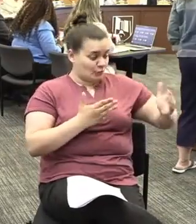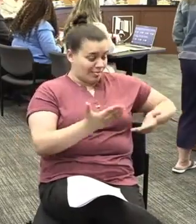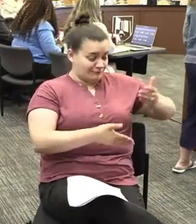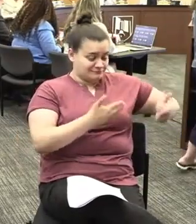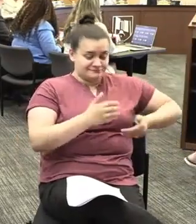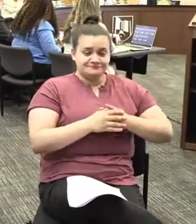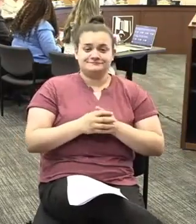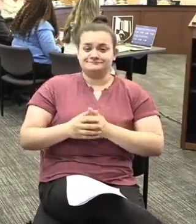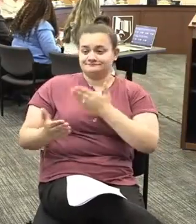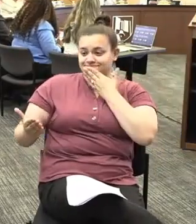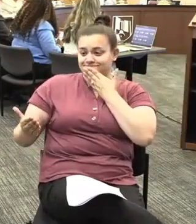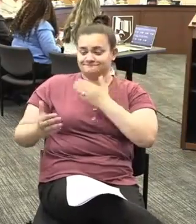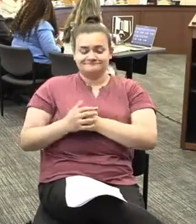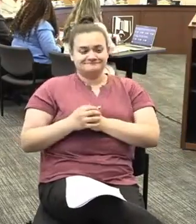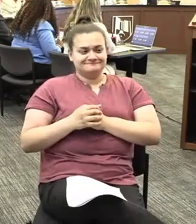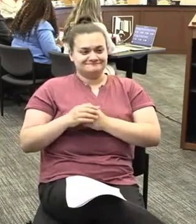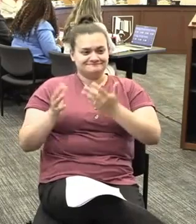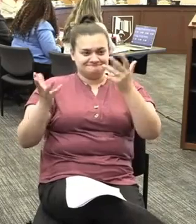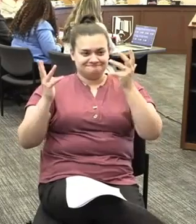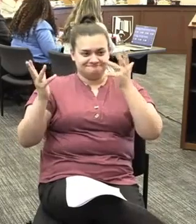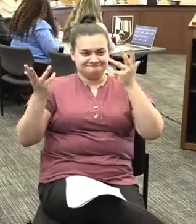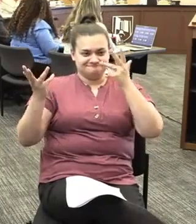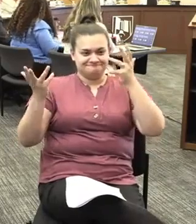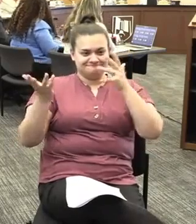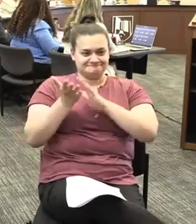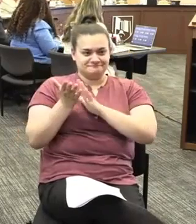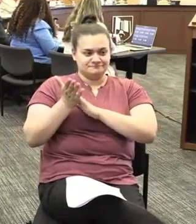Welcome. Thank you.